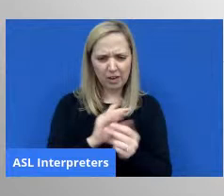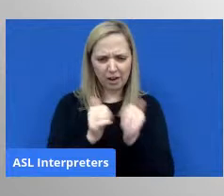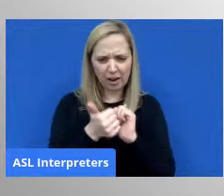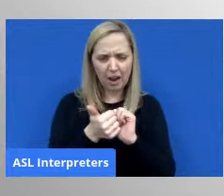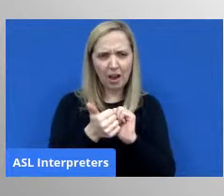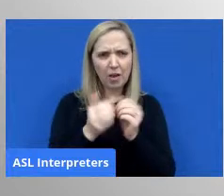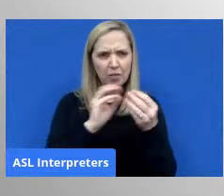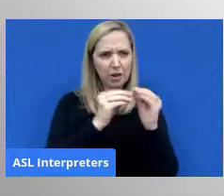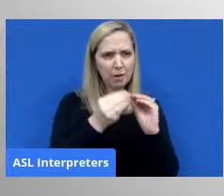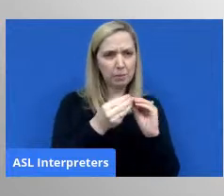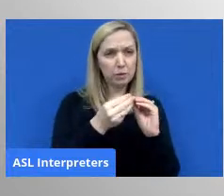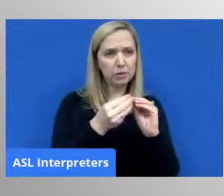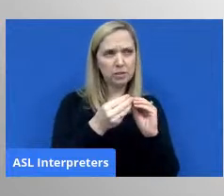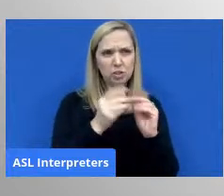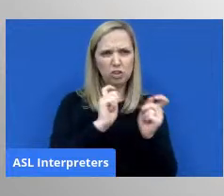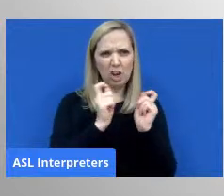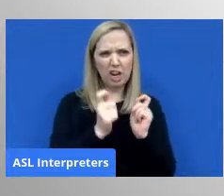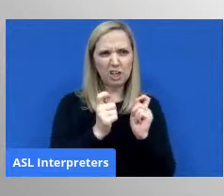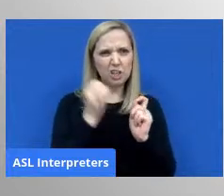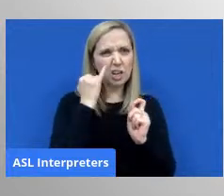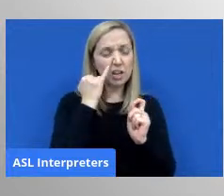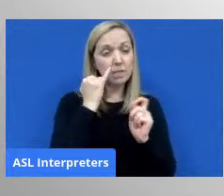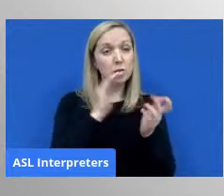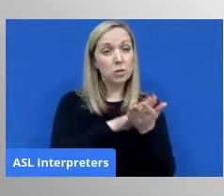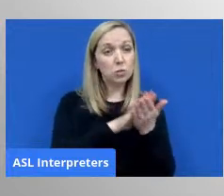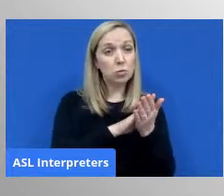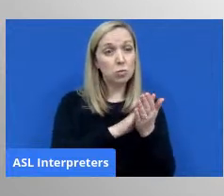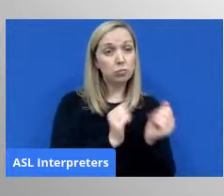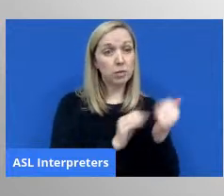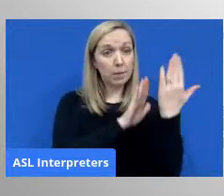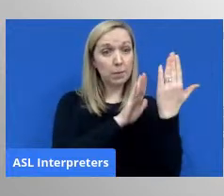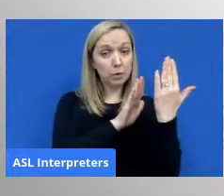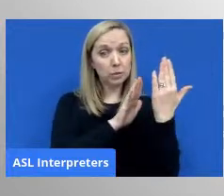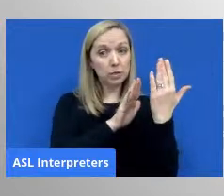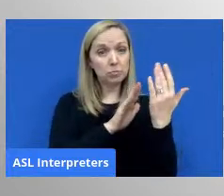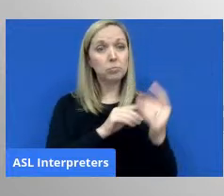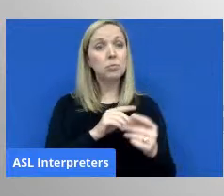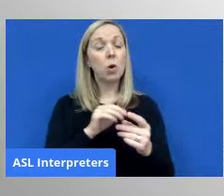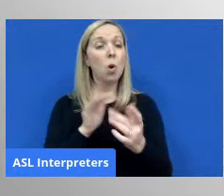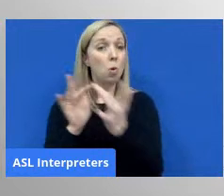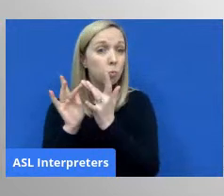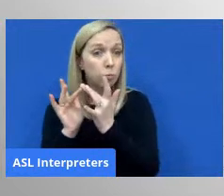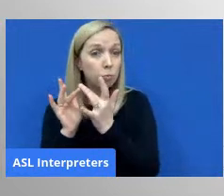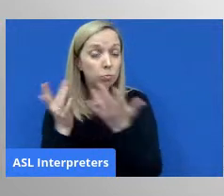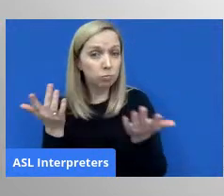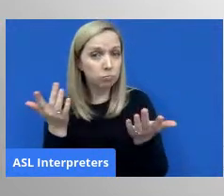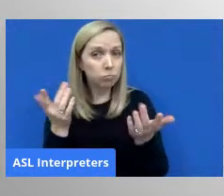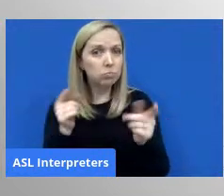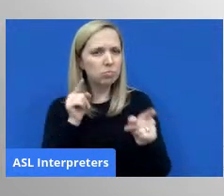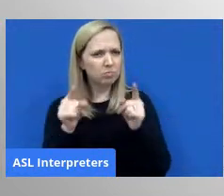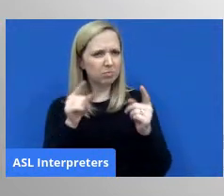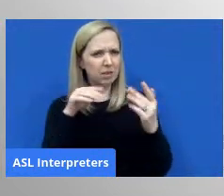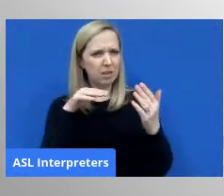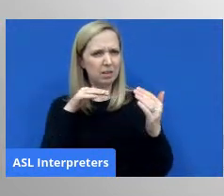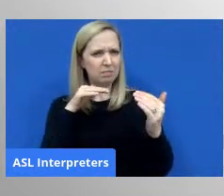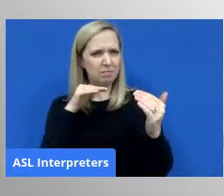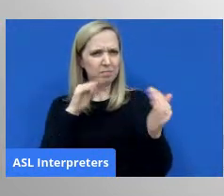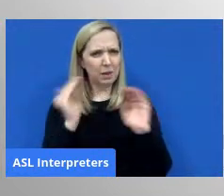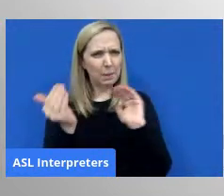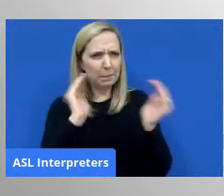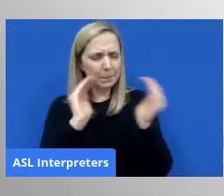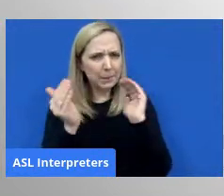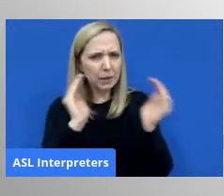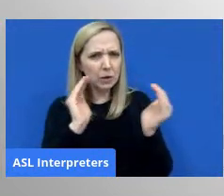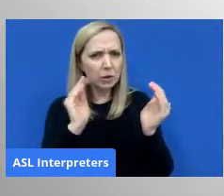was in person, remote, or hybrid. The researchers found that with hybrid instruction, no matter how high the community virus rate, they didn't